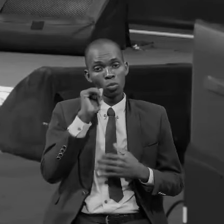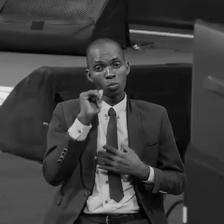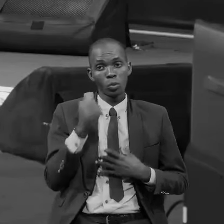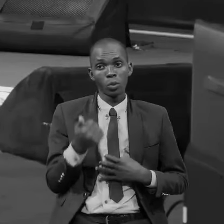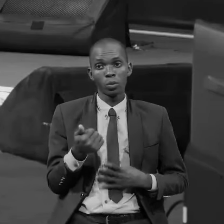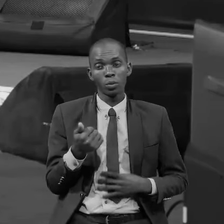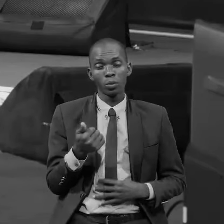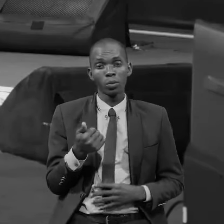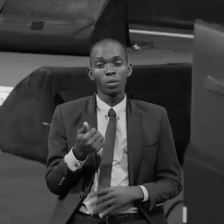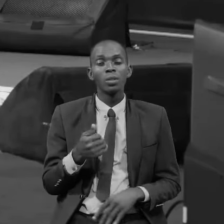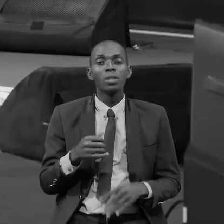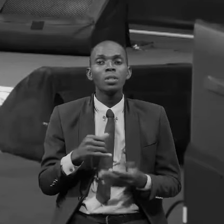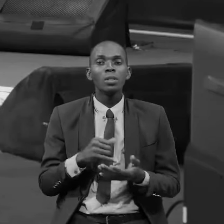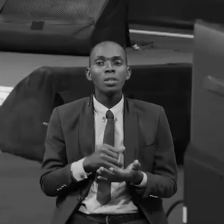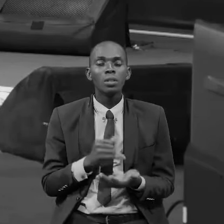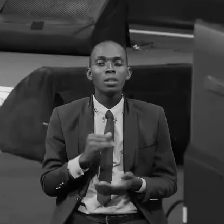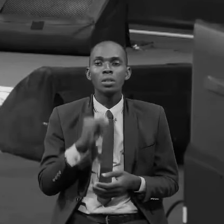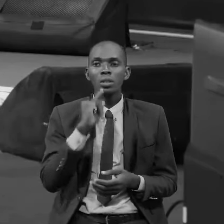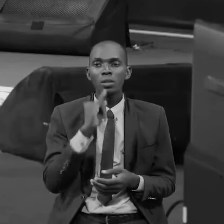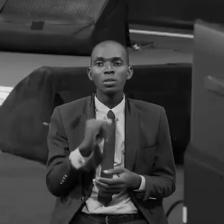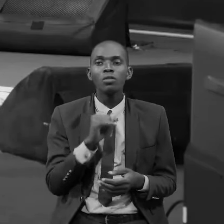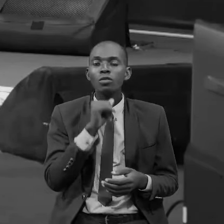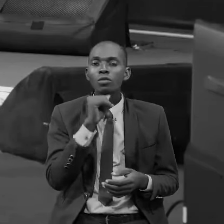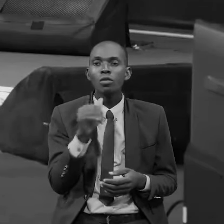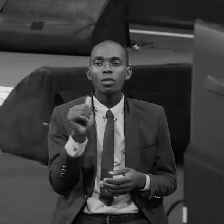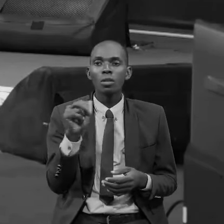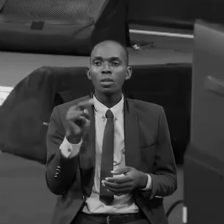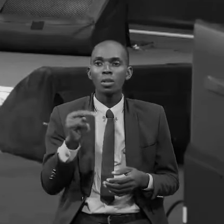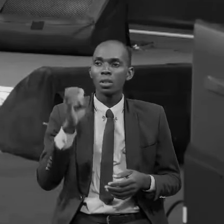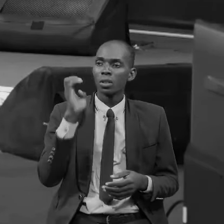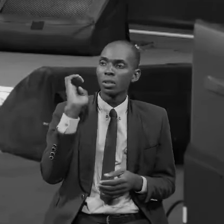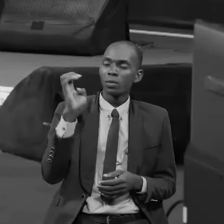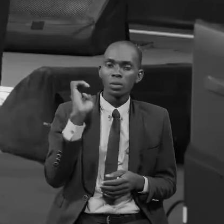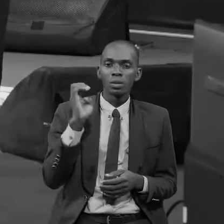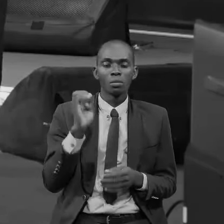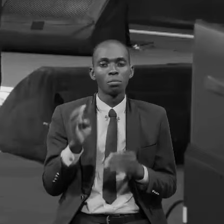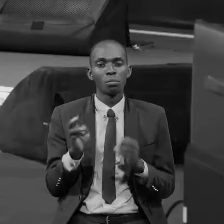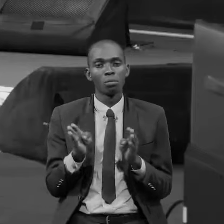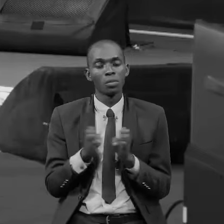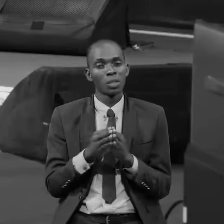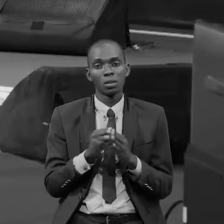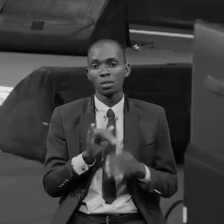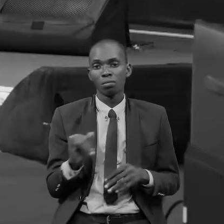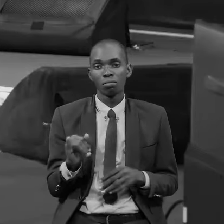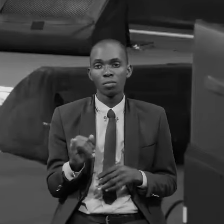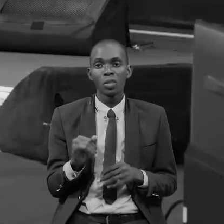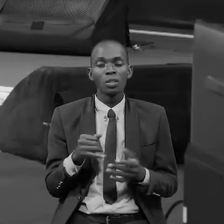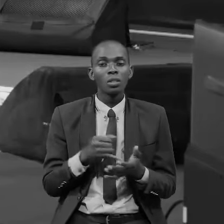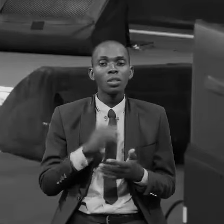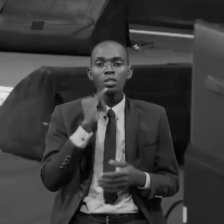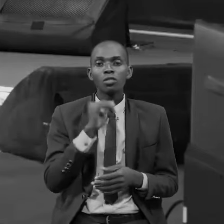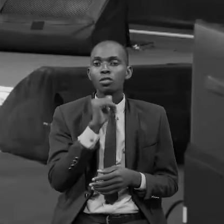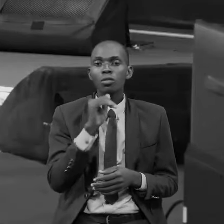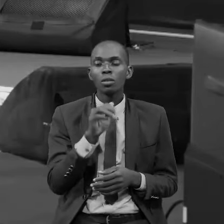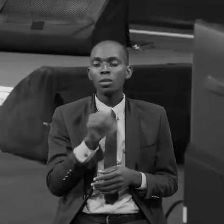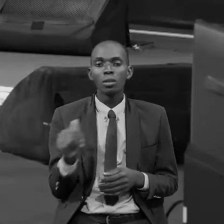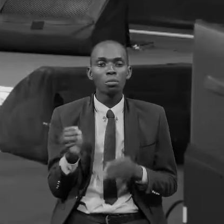It's not an evangelistic meeting. It's not a meeting to